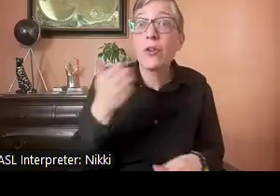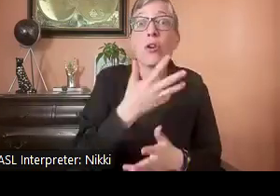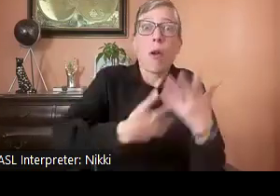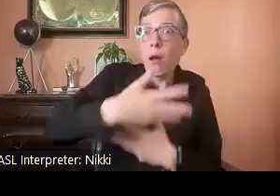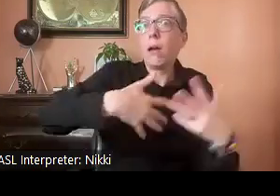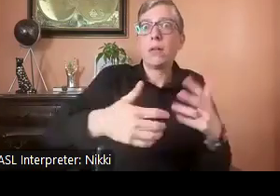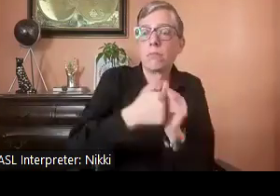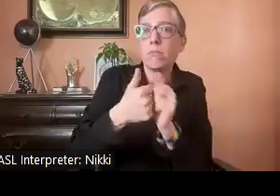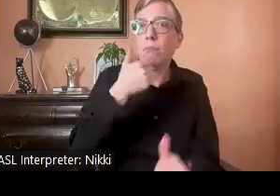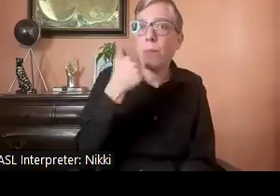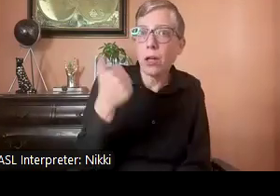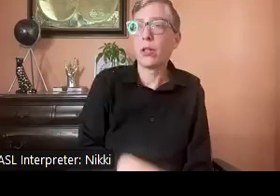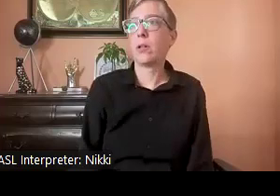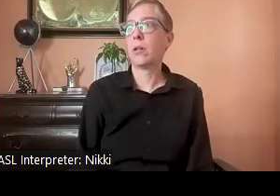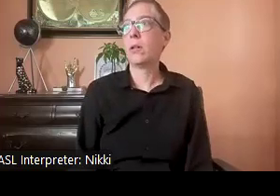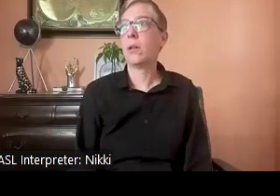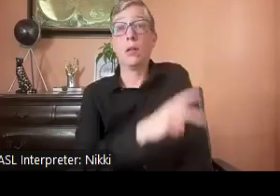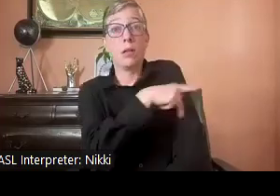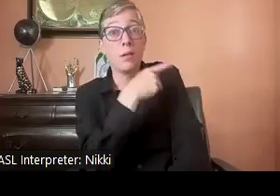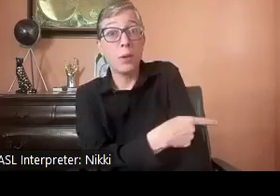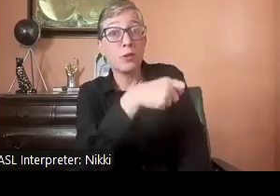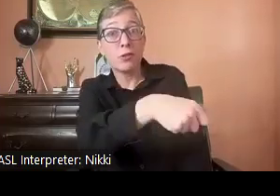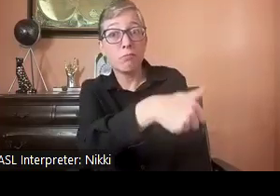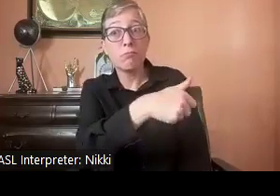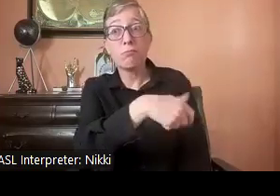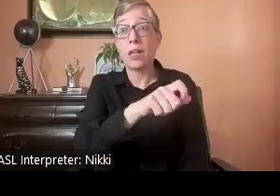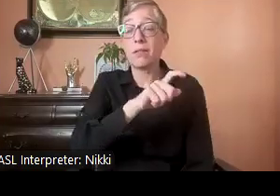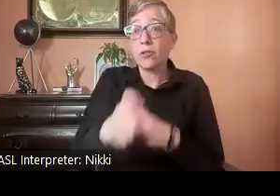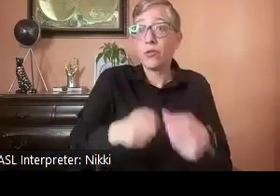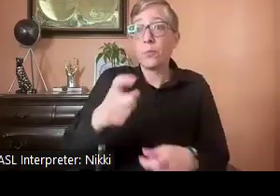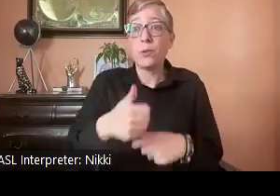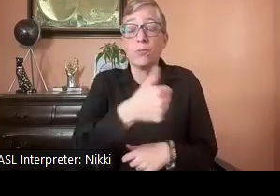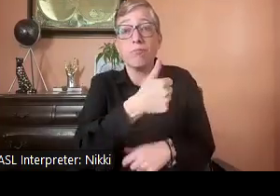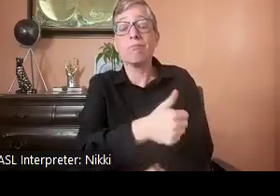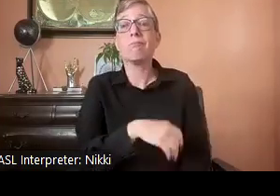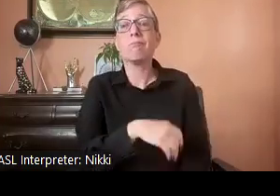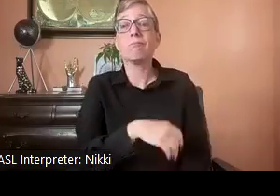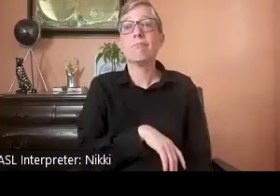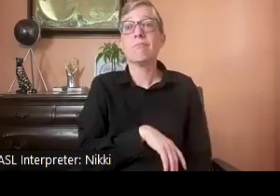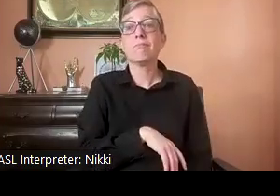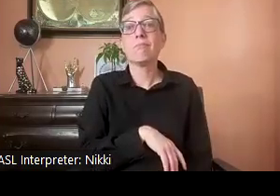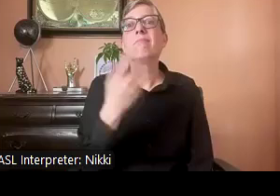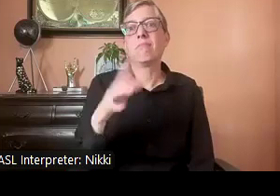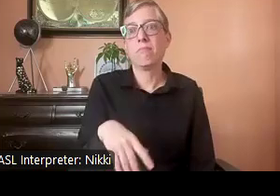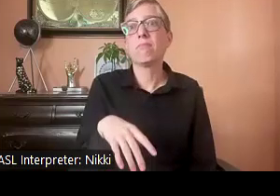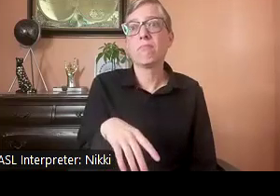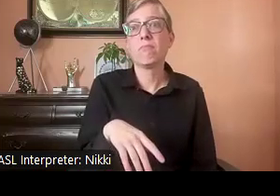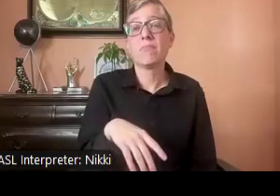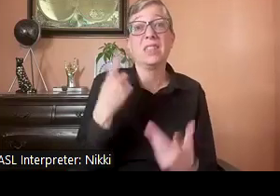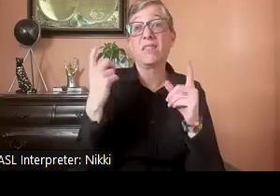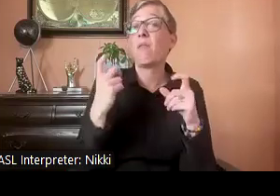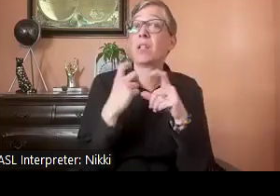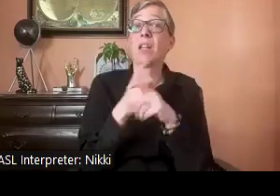in which the patient is able to contribute in their own workplace. It's a complicated